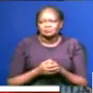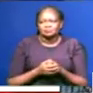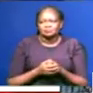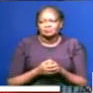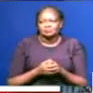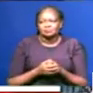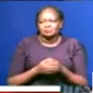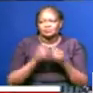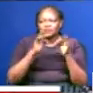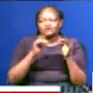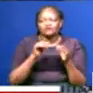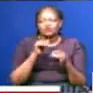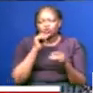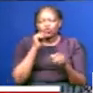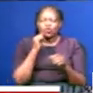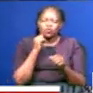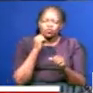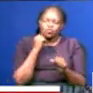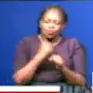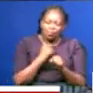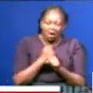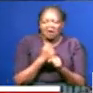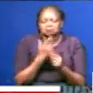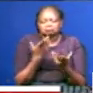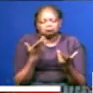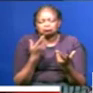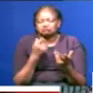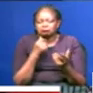Yes. Wewe kama ni mchapa kazi, wewe ni rafiki yangu. Yes.